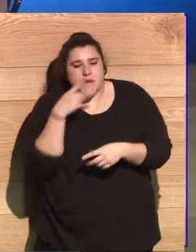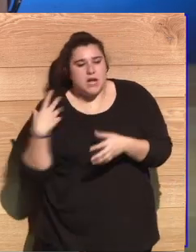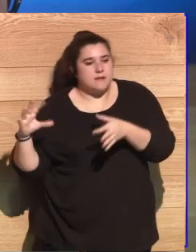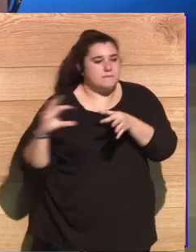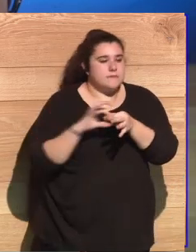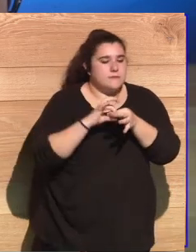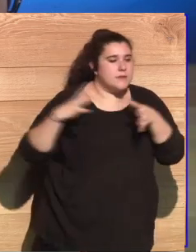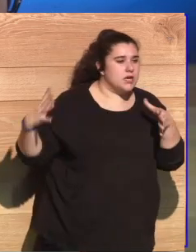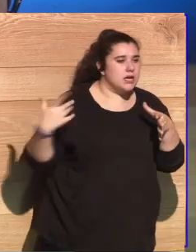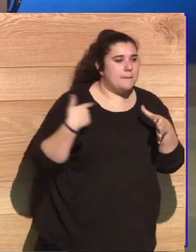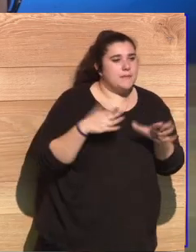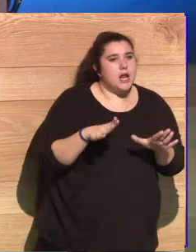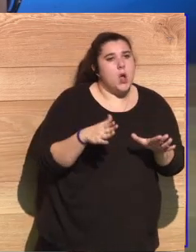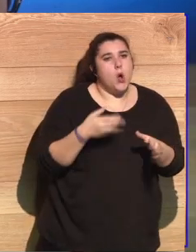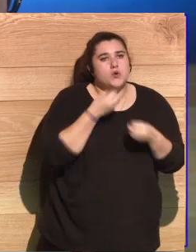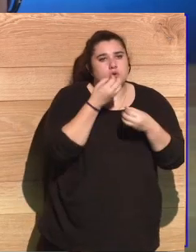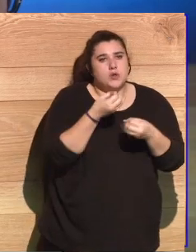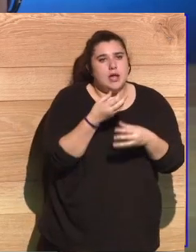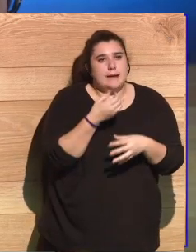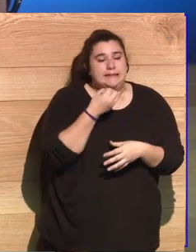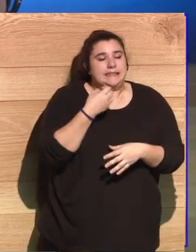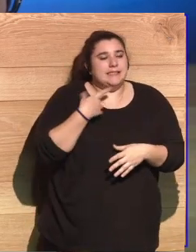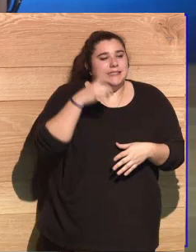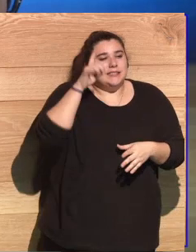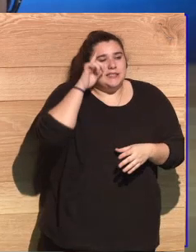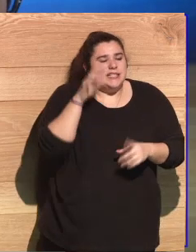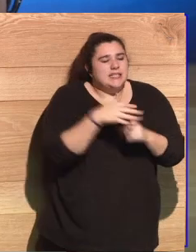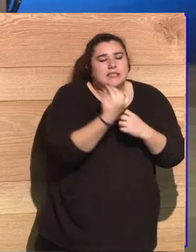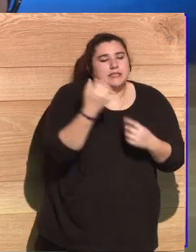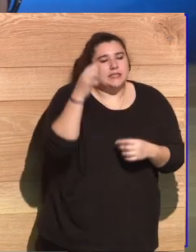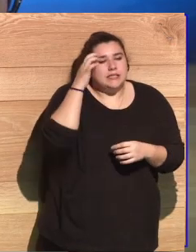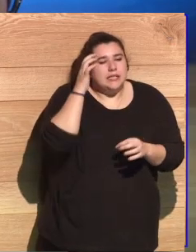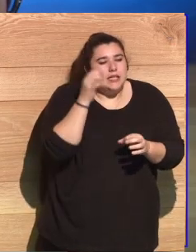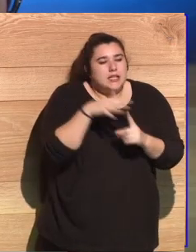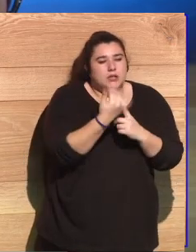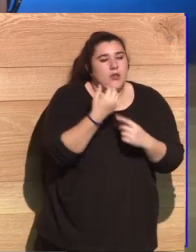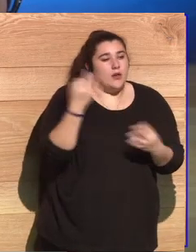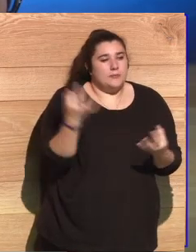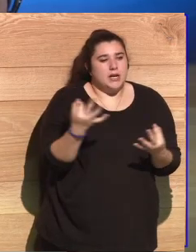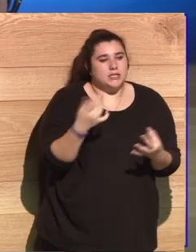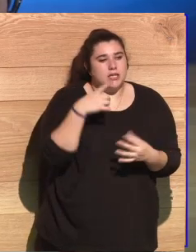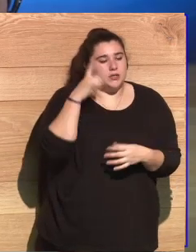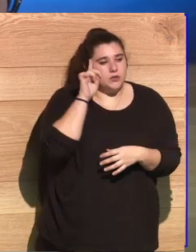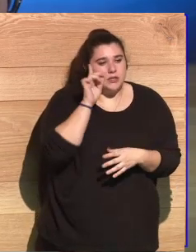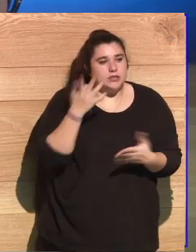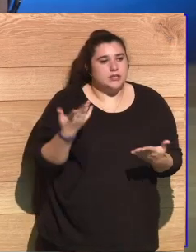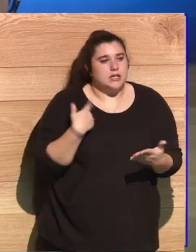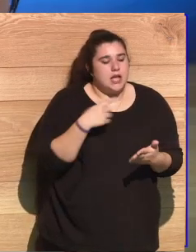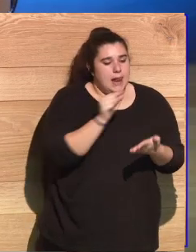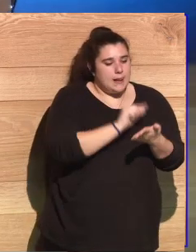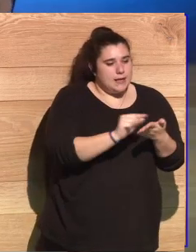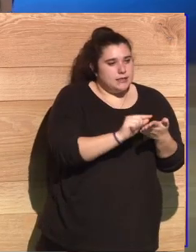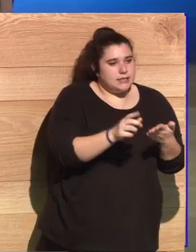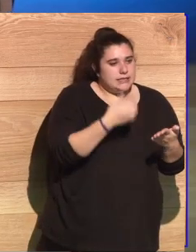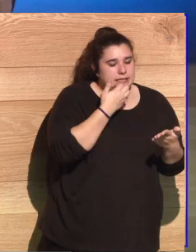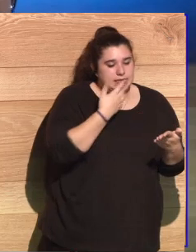There's something in the book that you don't really specify. Your parents break up with you, or you break up with your parents, but you don't really specify what actually went